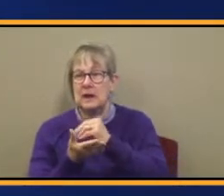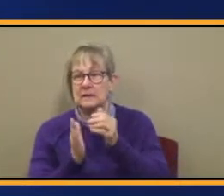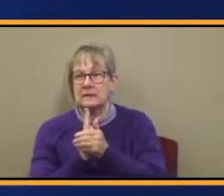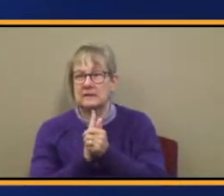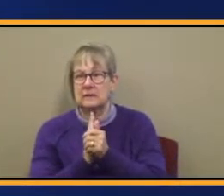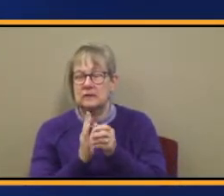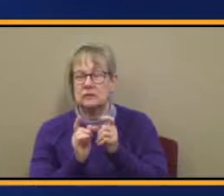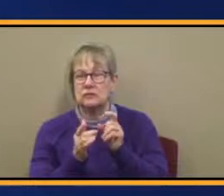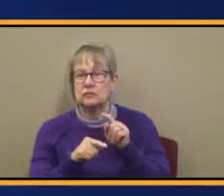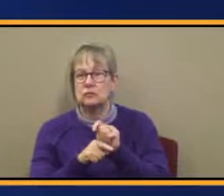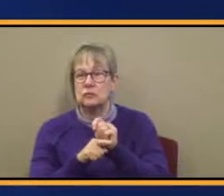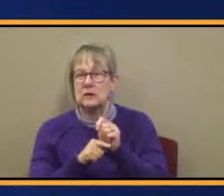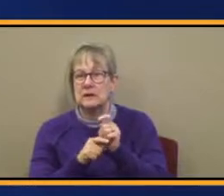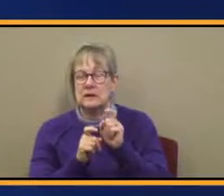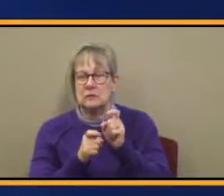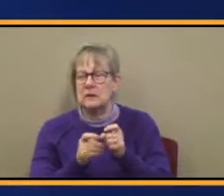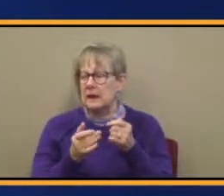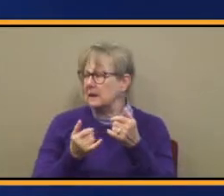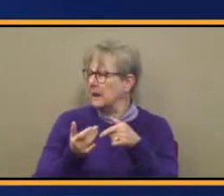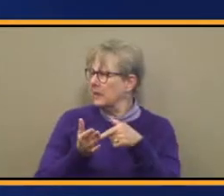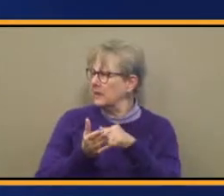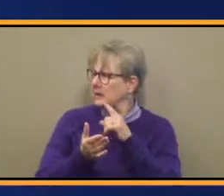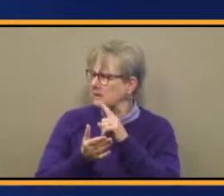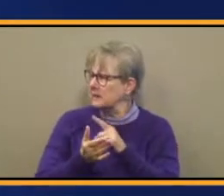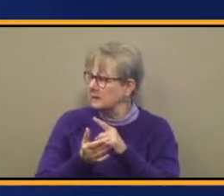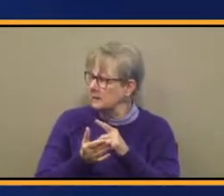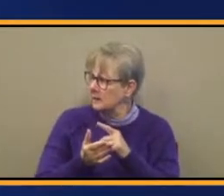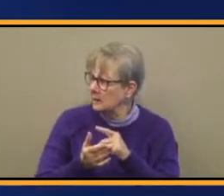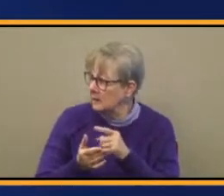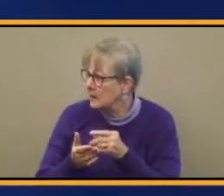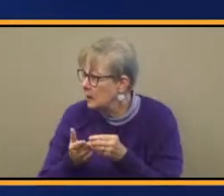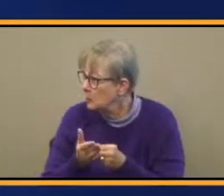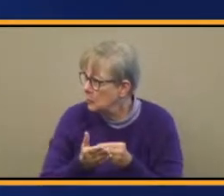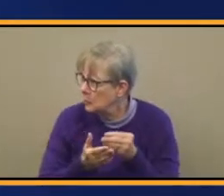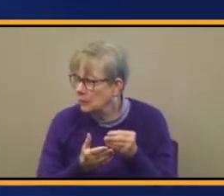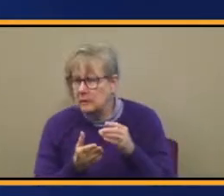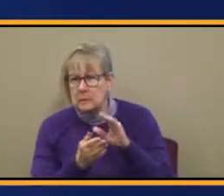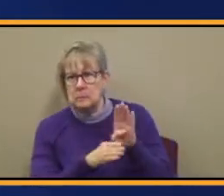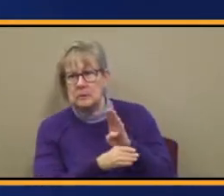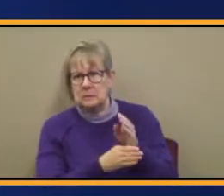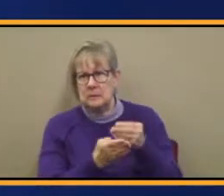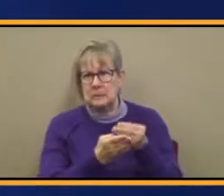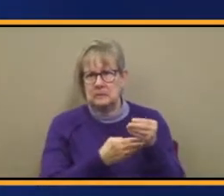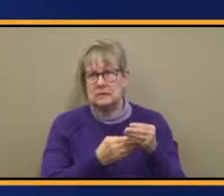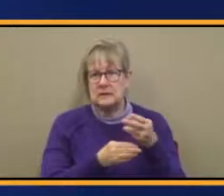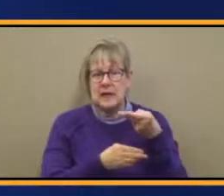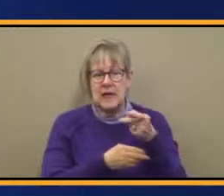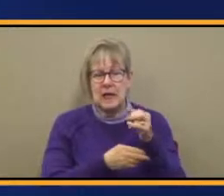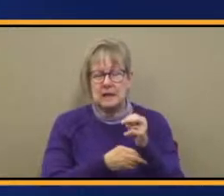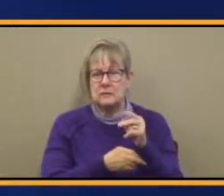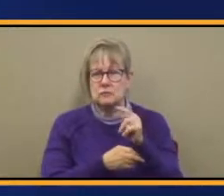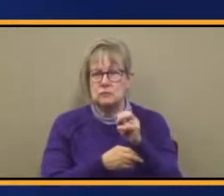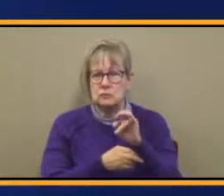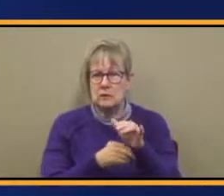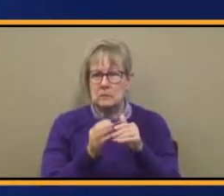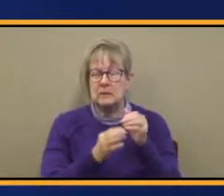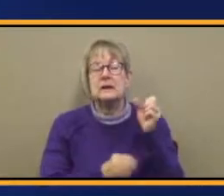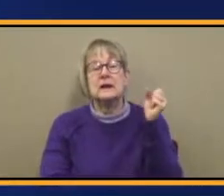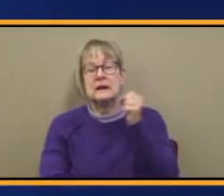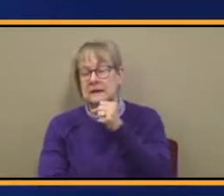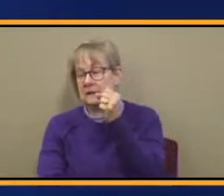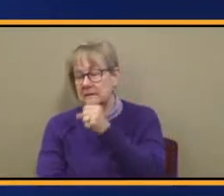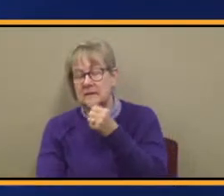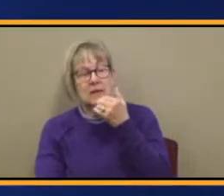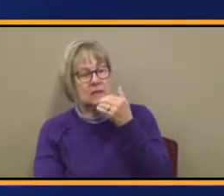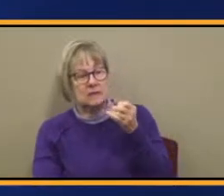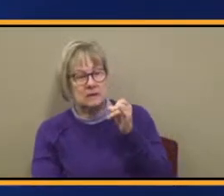training grant. Now, this is a company that's purchasing the Helen of Troy building. Would yes, that sir. Be correct? Yes. Thank you, sir. Thank